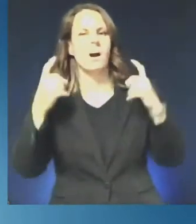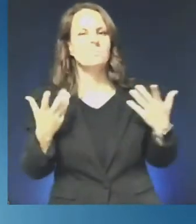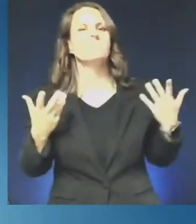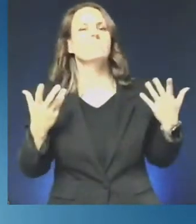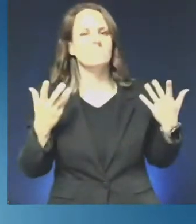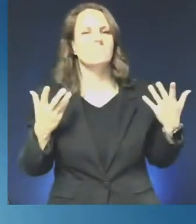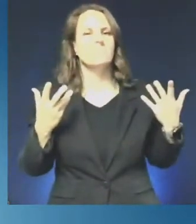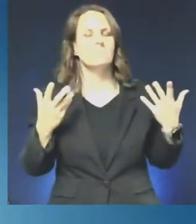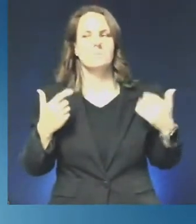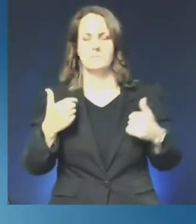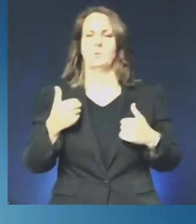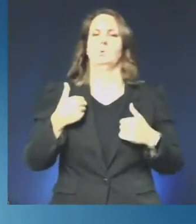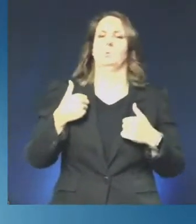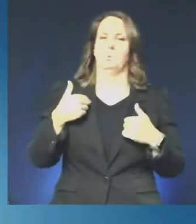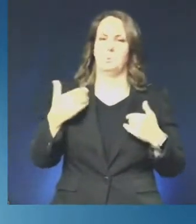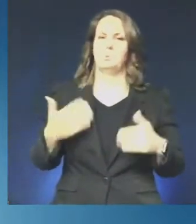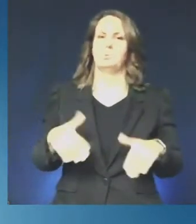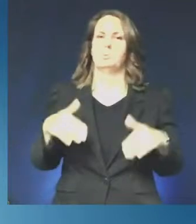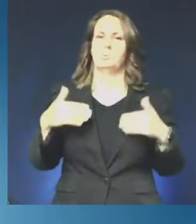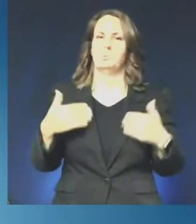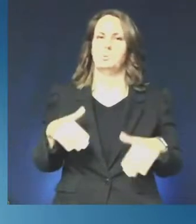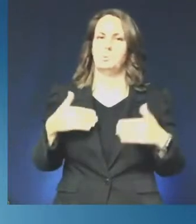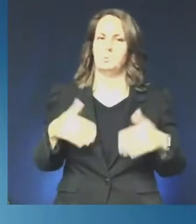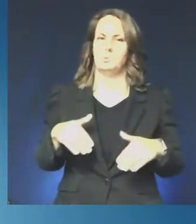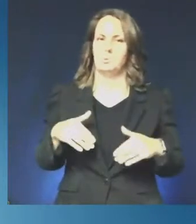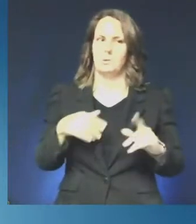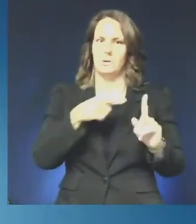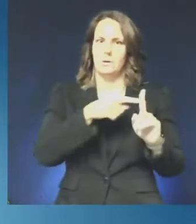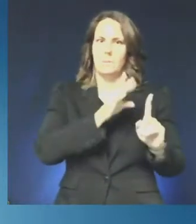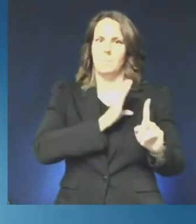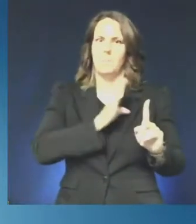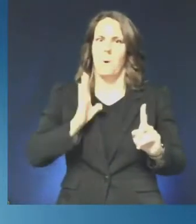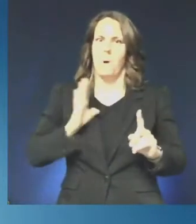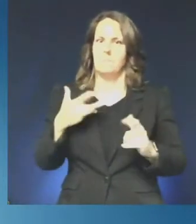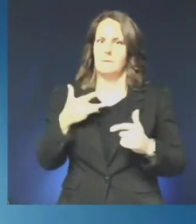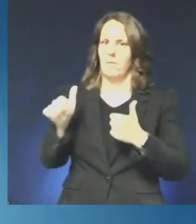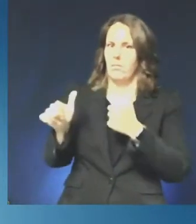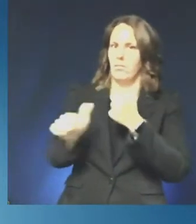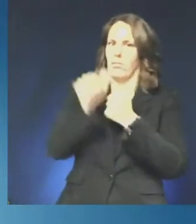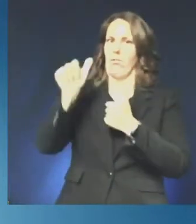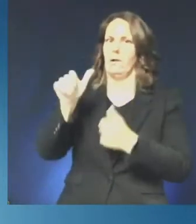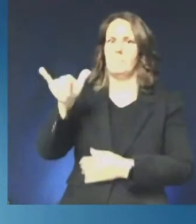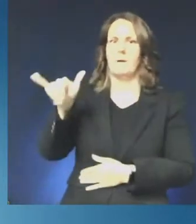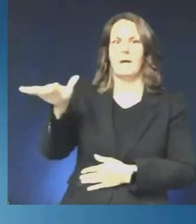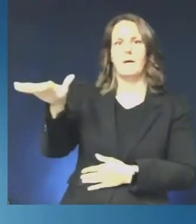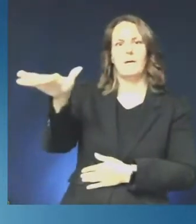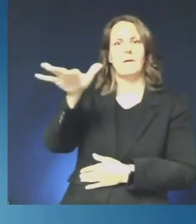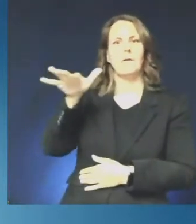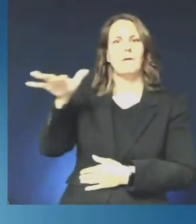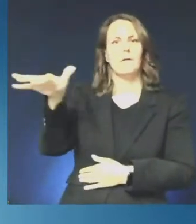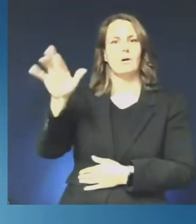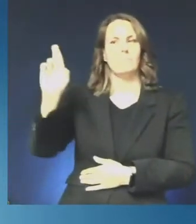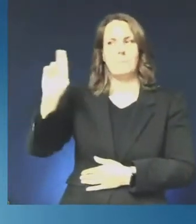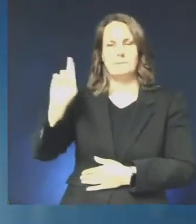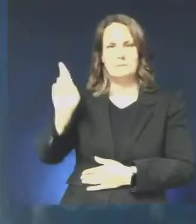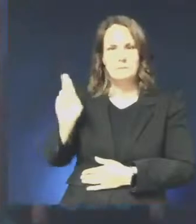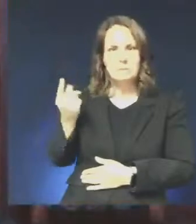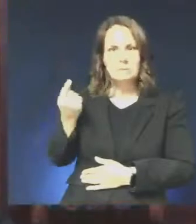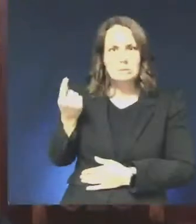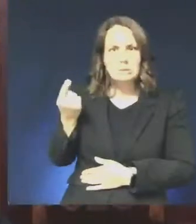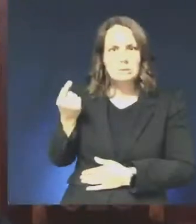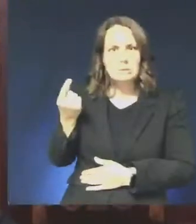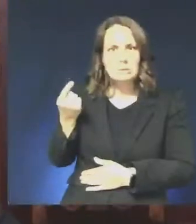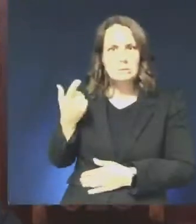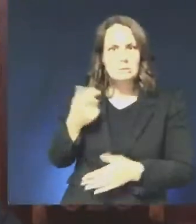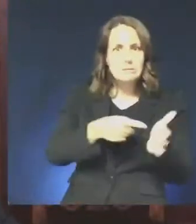among some board members to adopt some mask mandates. Do you have any take on that? Yeah,